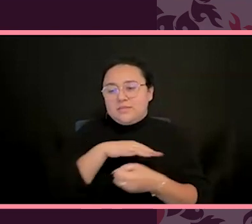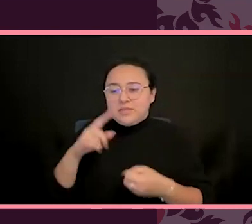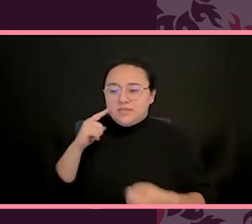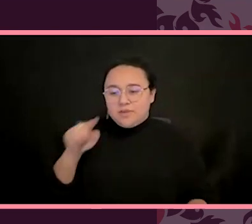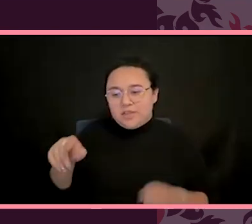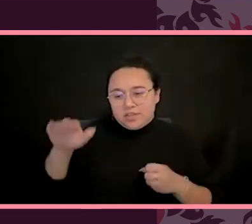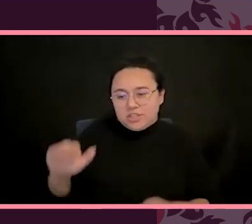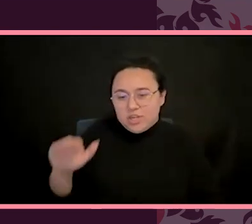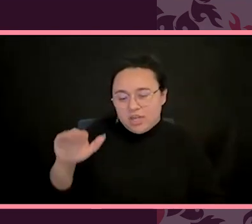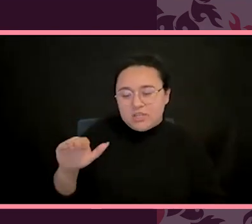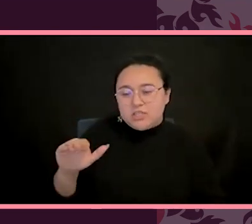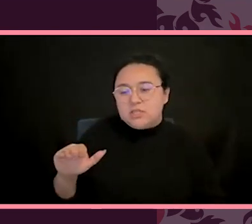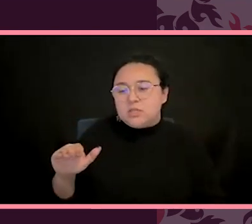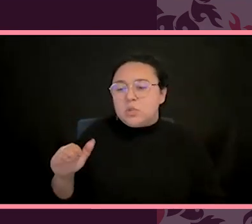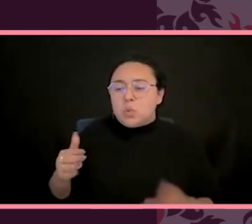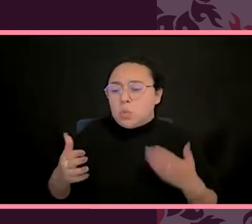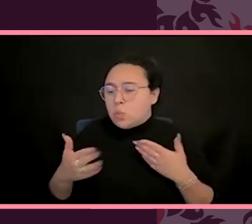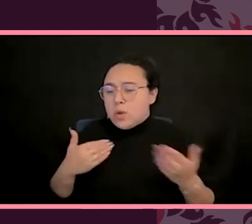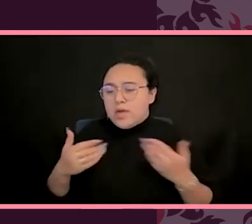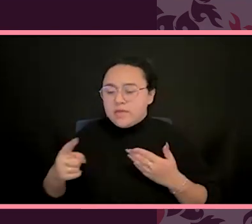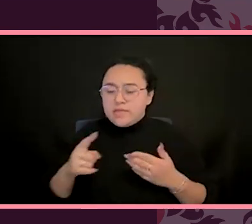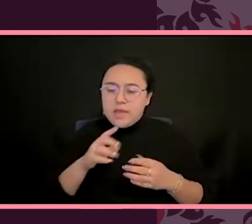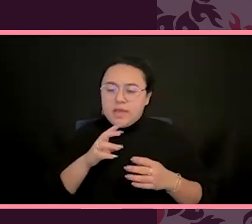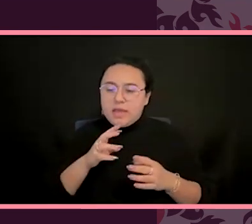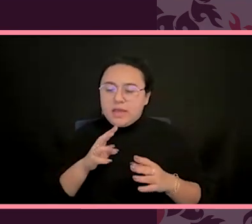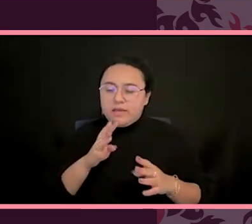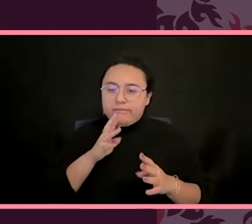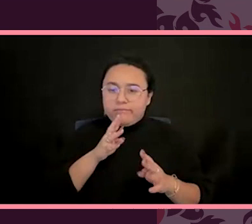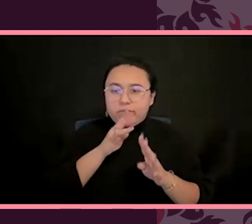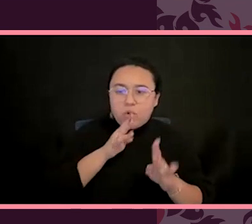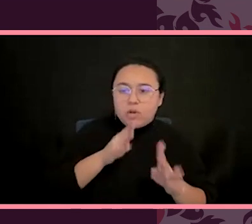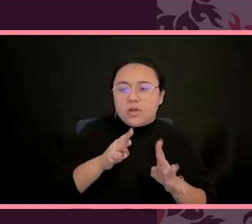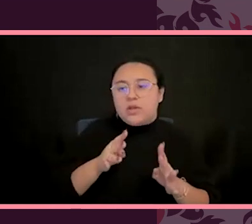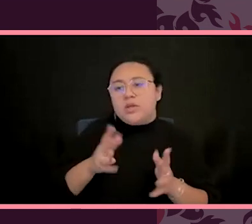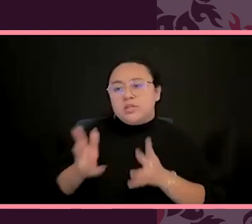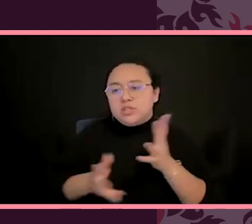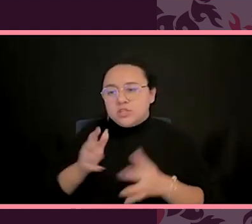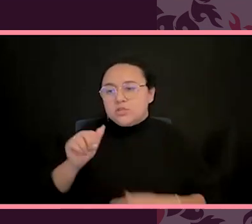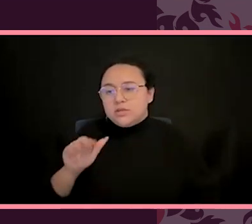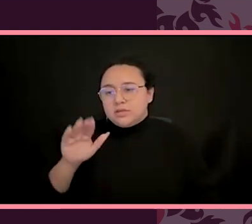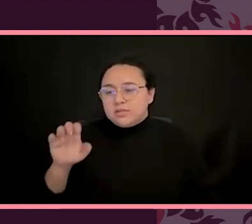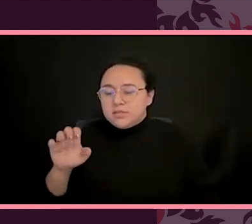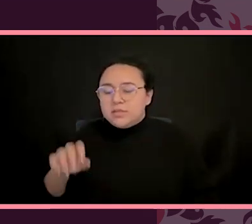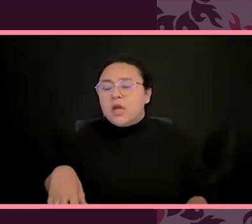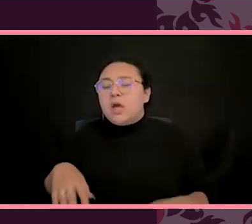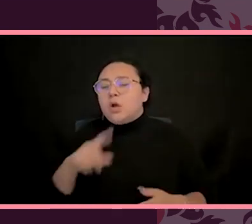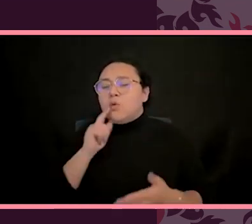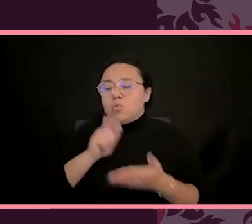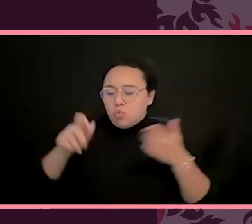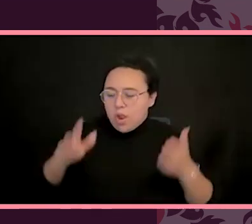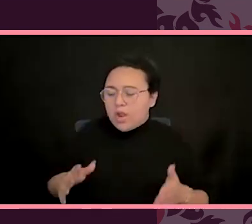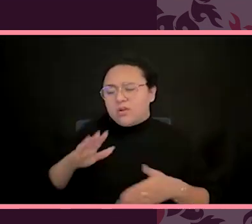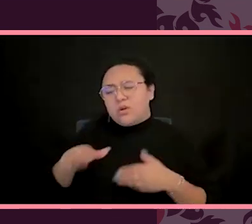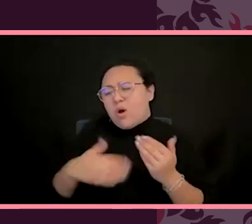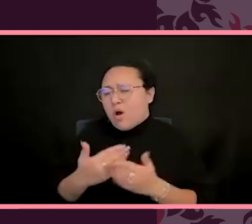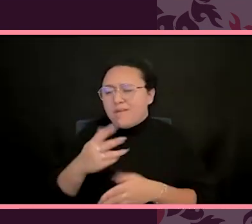them. Whether they vocalize, gesture, use AAC, they're writers, you know, honoring all forms of